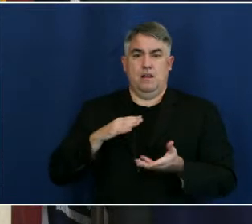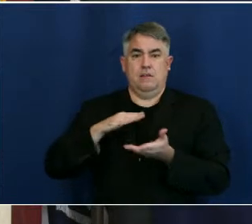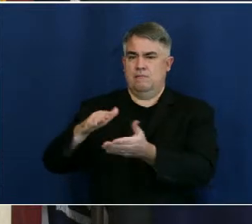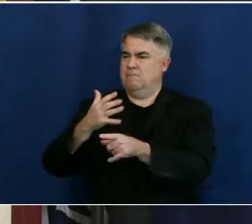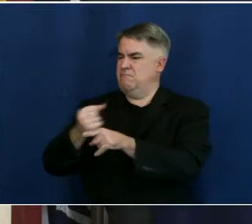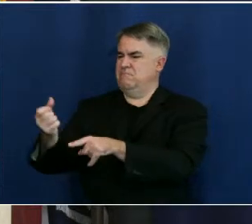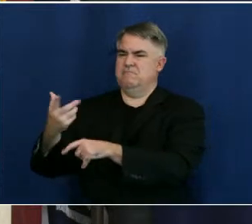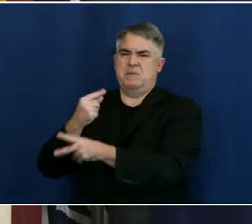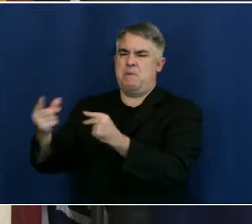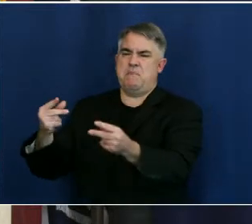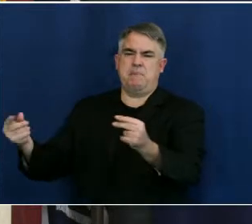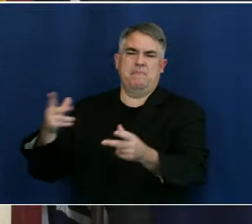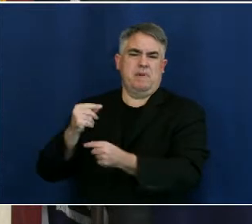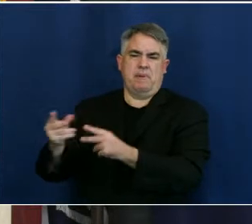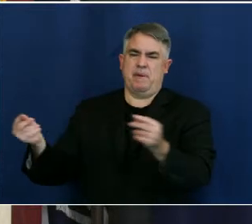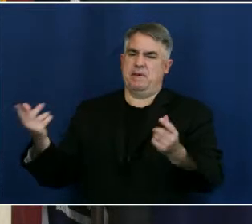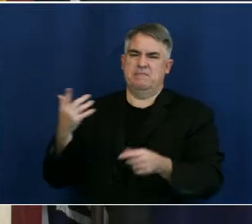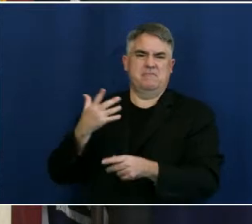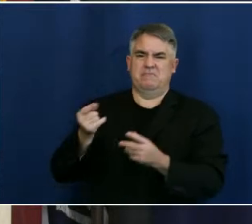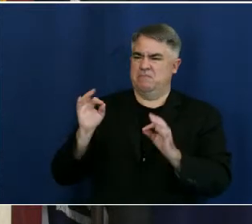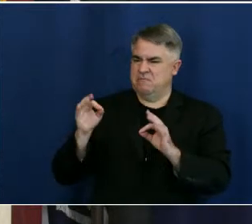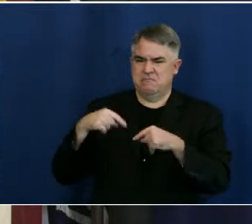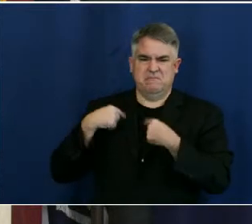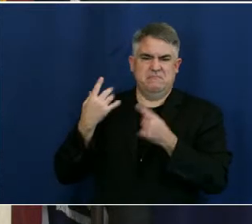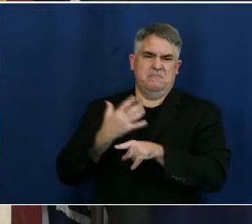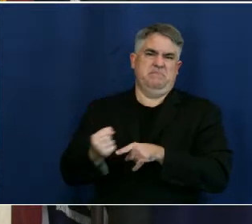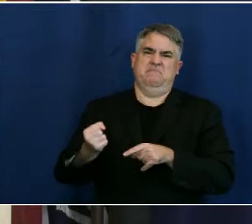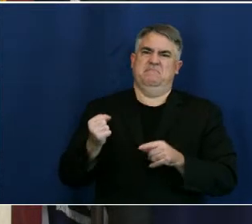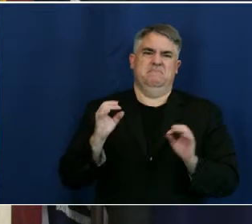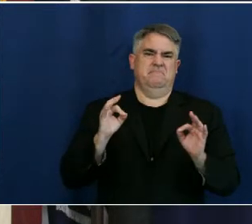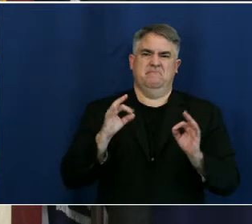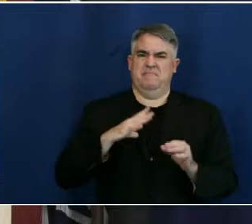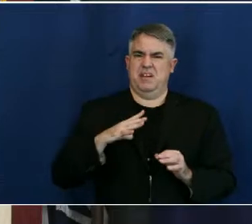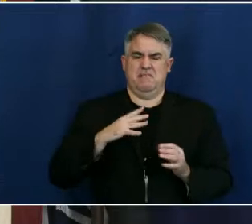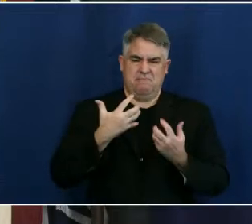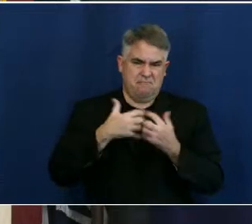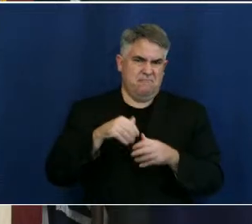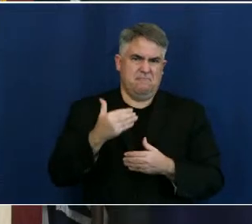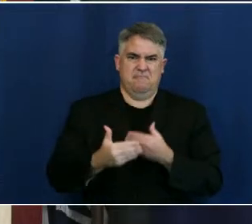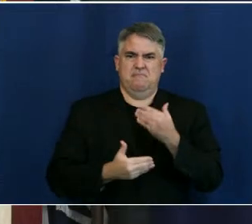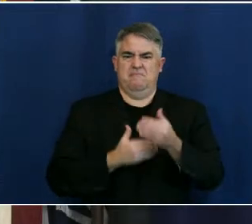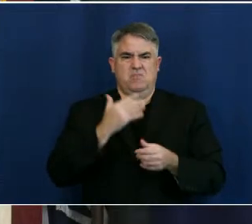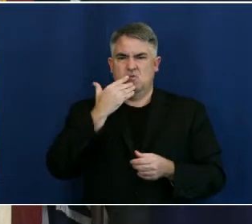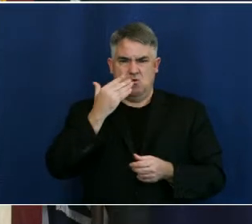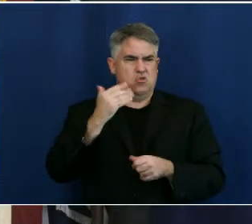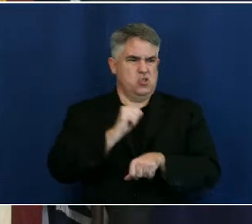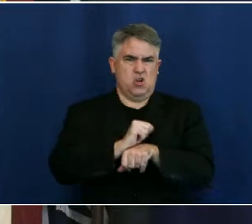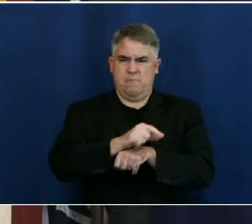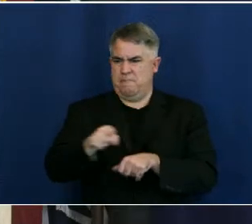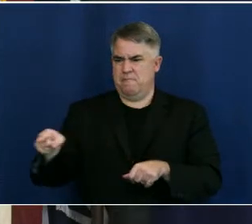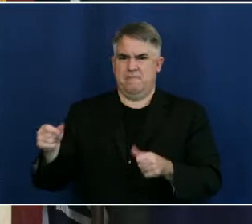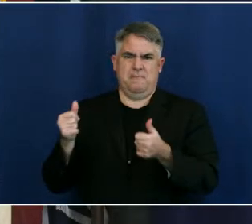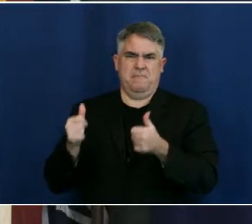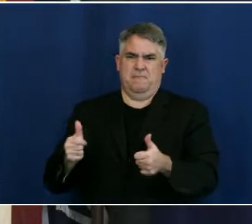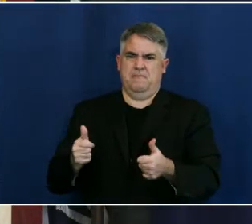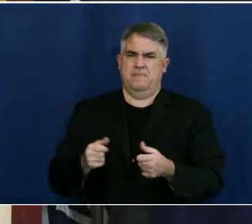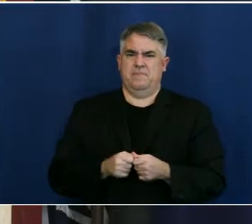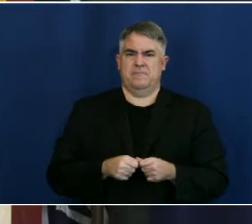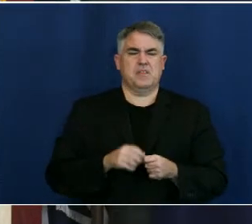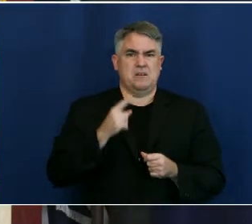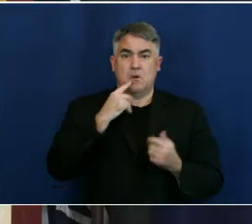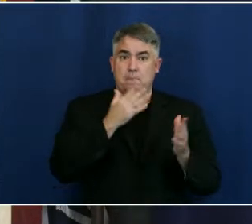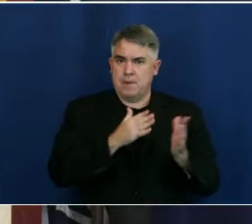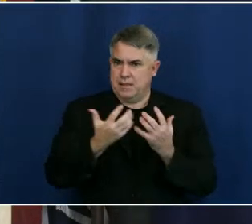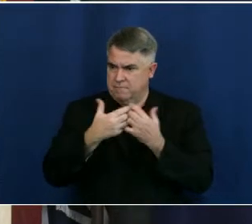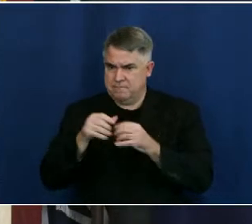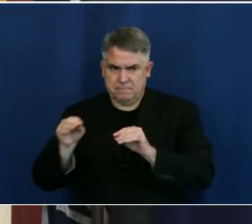to their folks. They're doing an incredible job partnering with us on so many of our pods that are out there. and everyone is